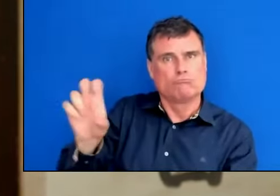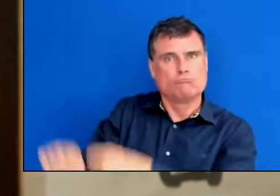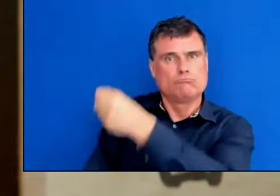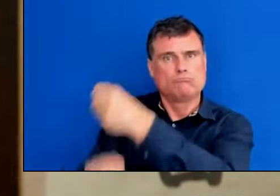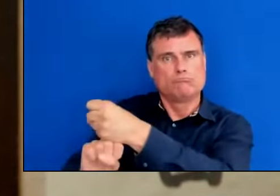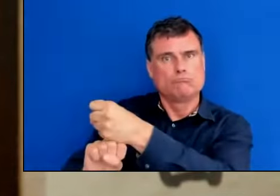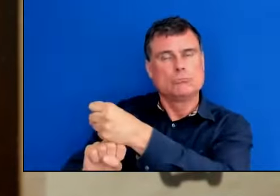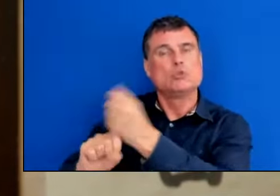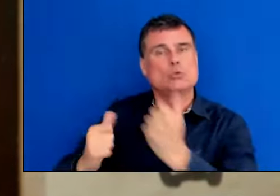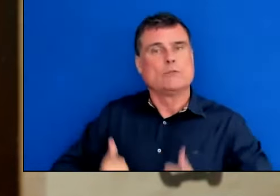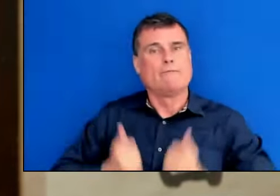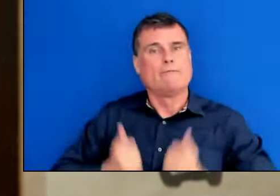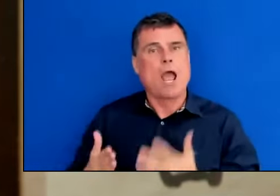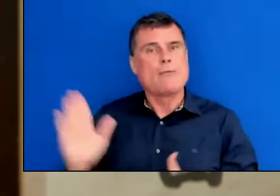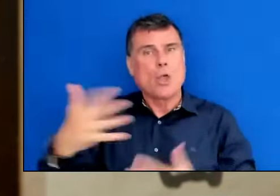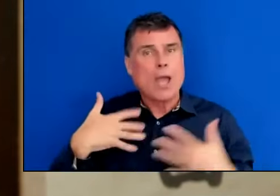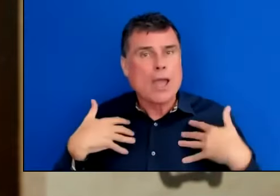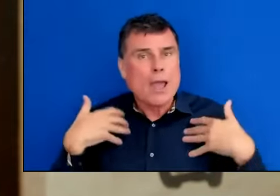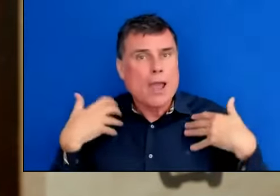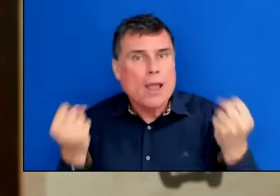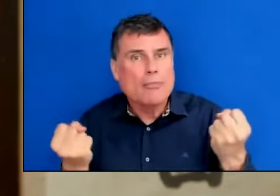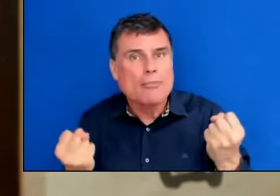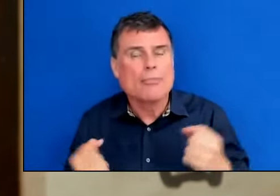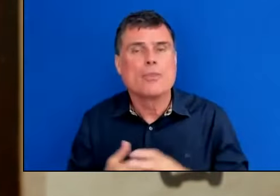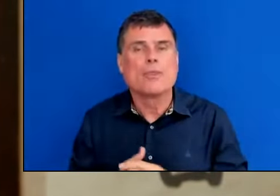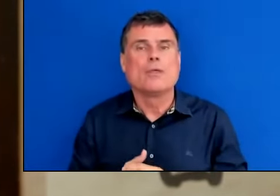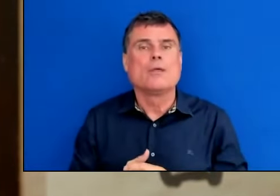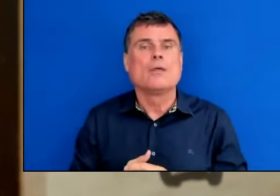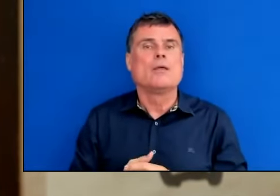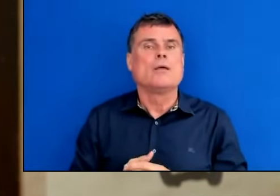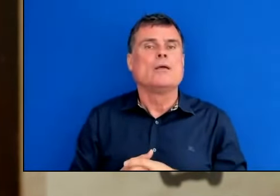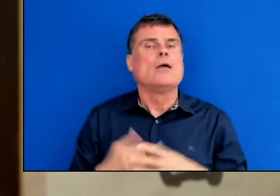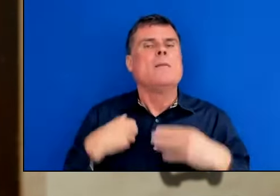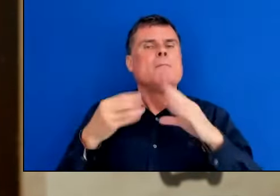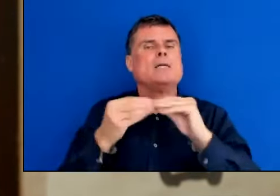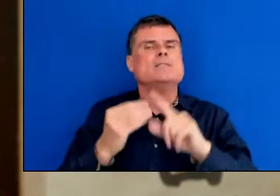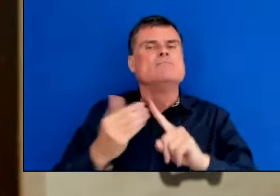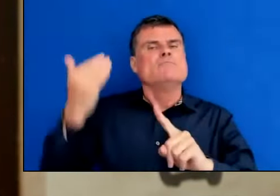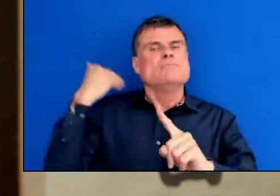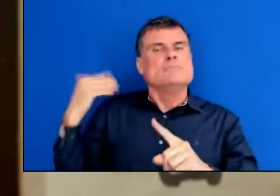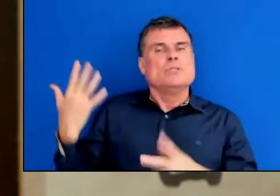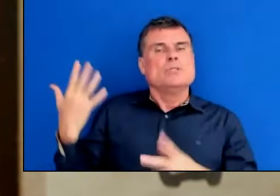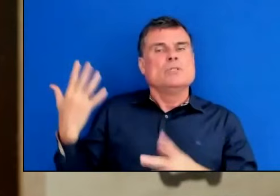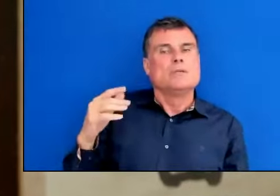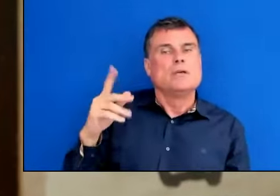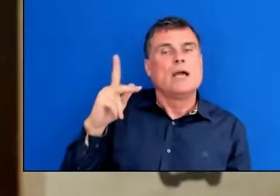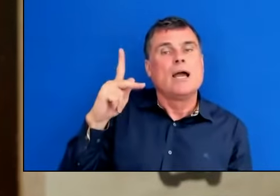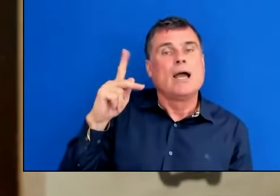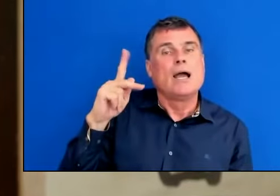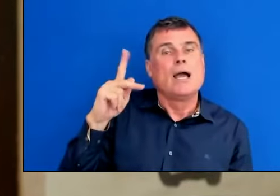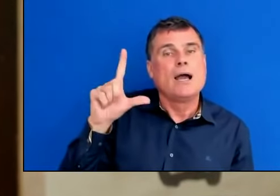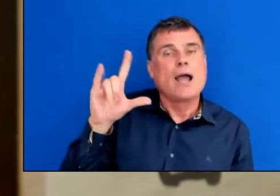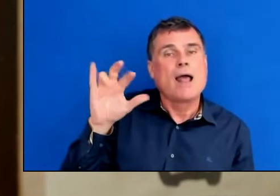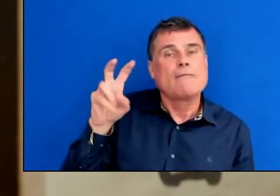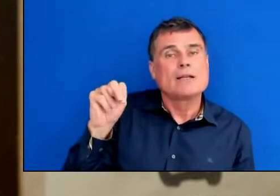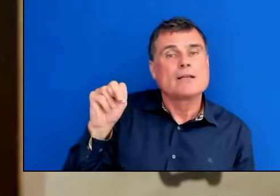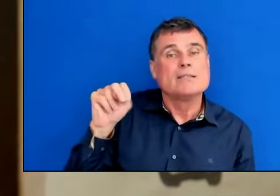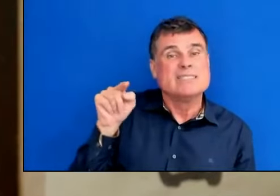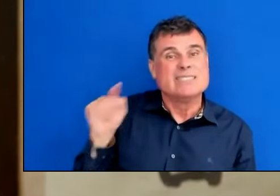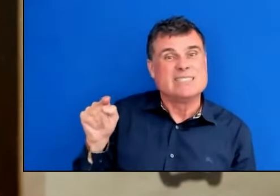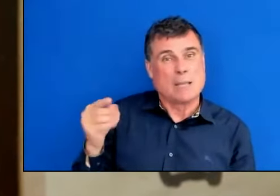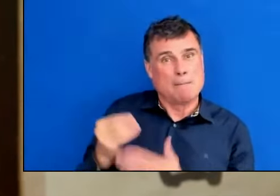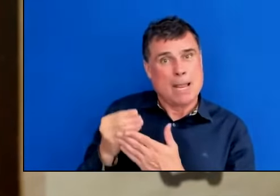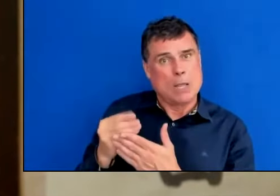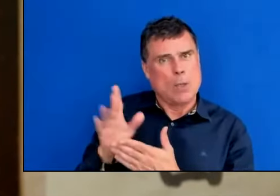The $100 million package will go towards survivors' health and wellness, which we've already started, as was mentioned by Kelvin at the start